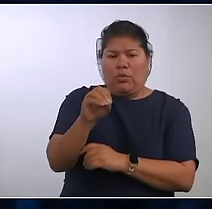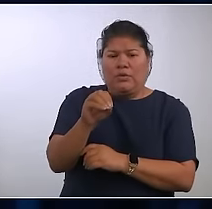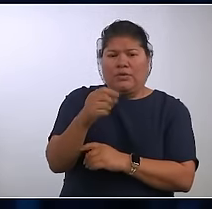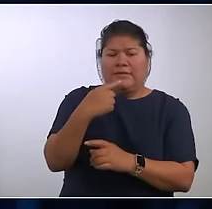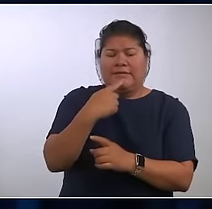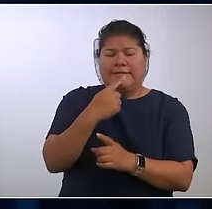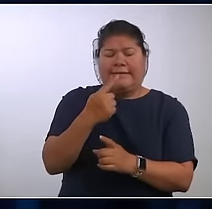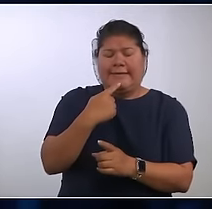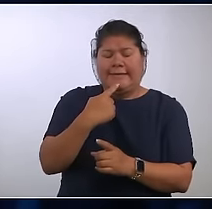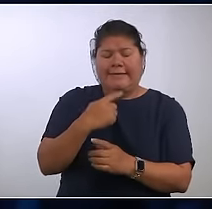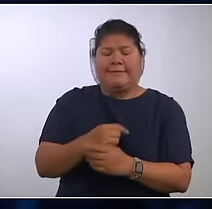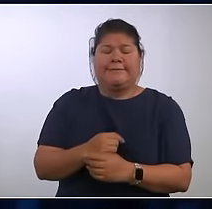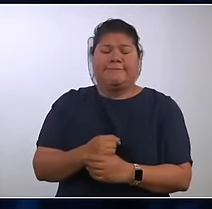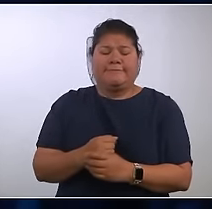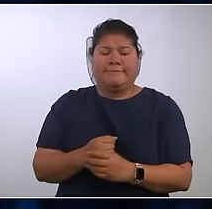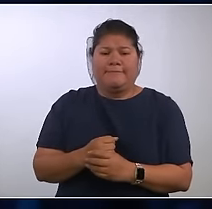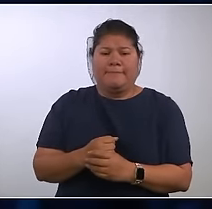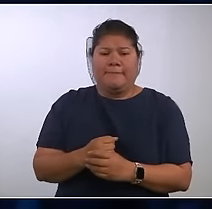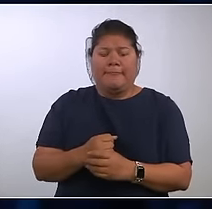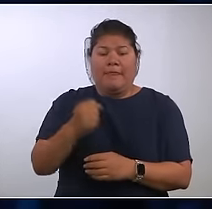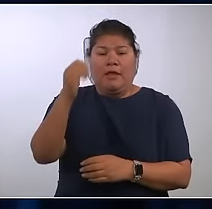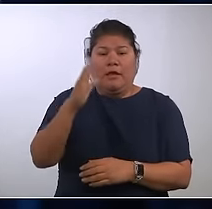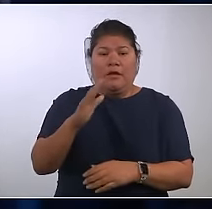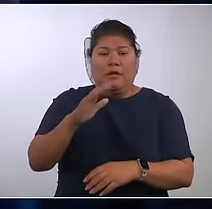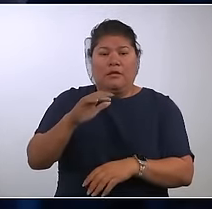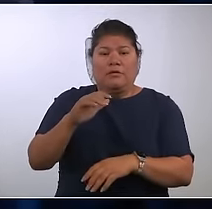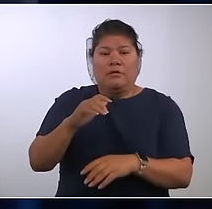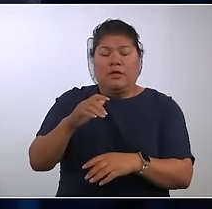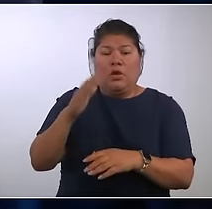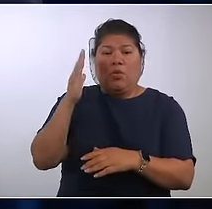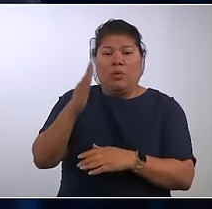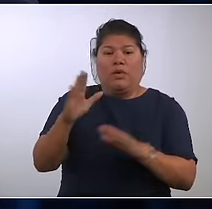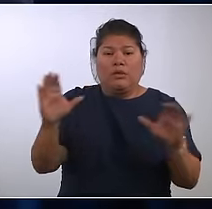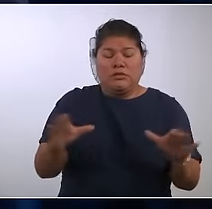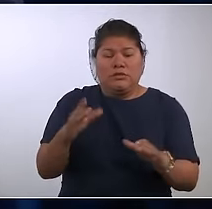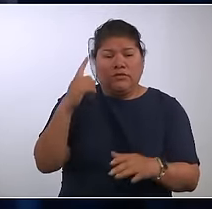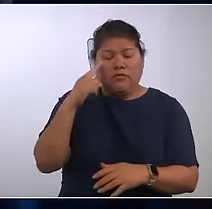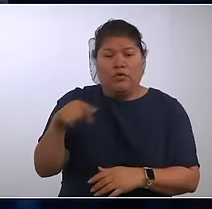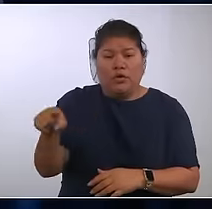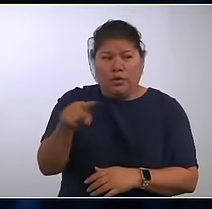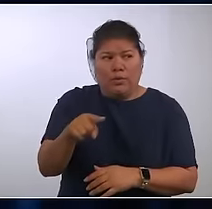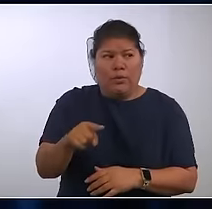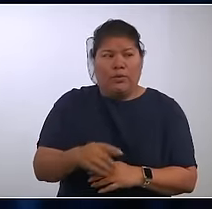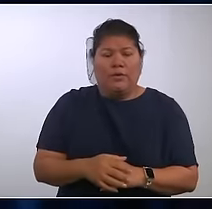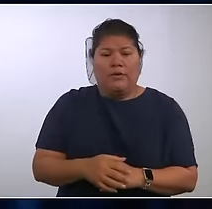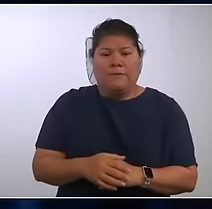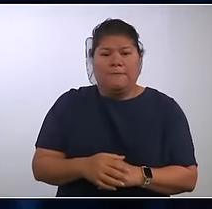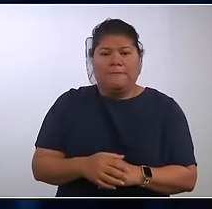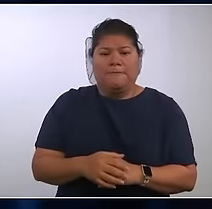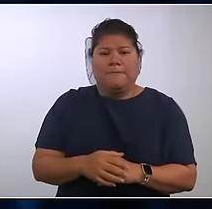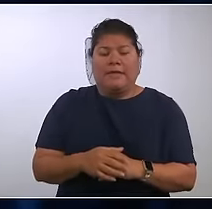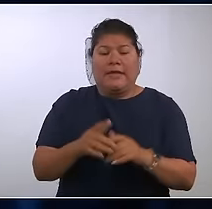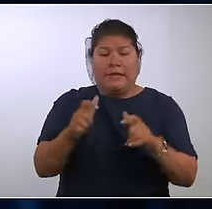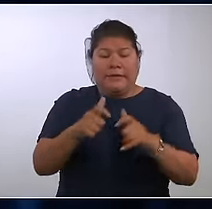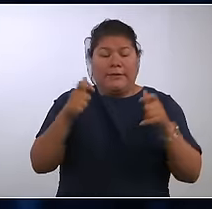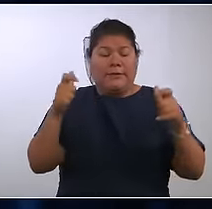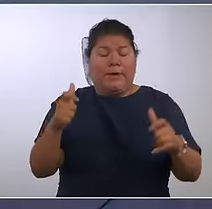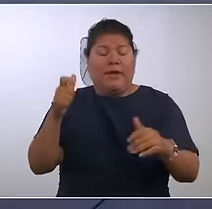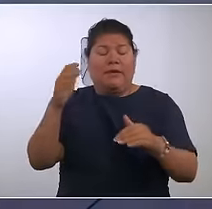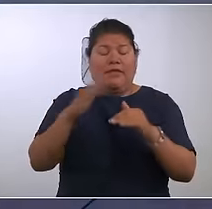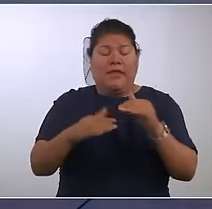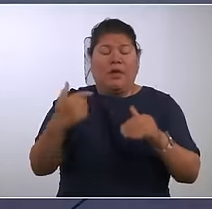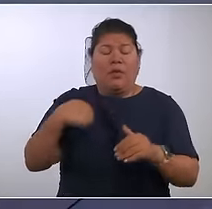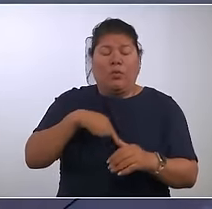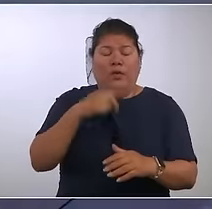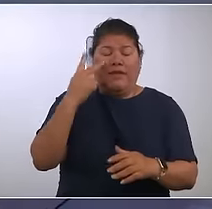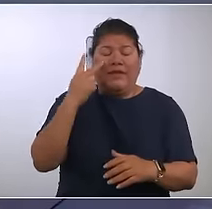Nos dijo esto. He told us this. Lo que Dios está por hacer por ustedes es aún más grande de lo que